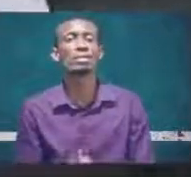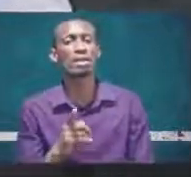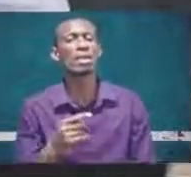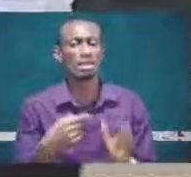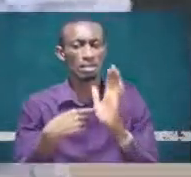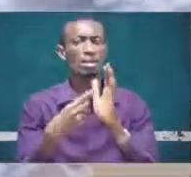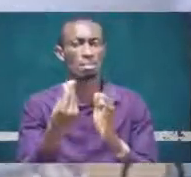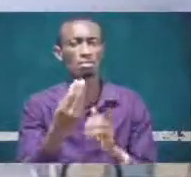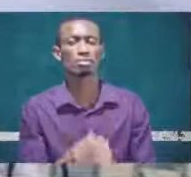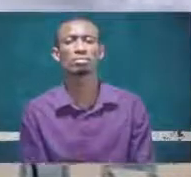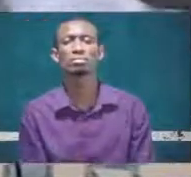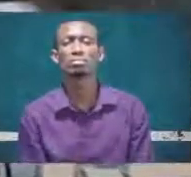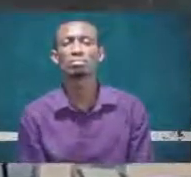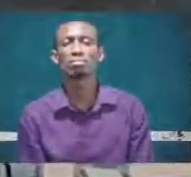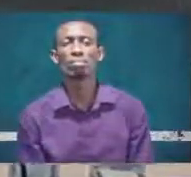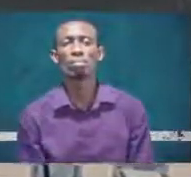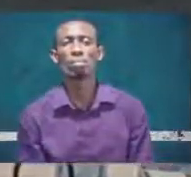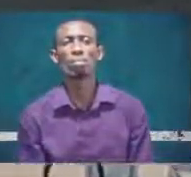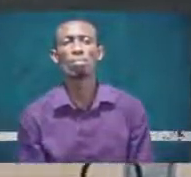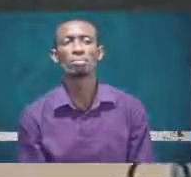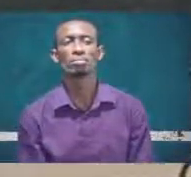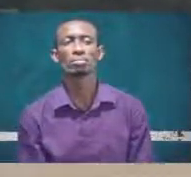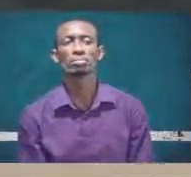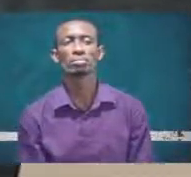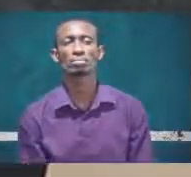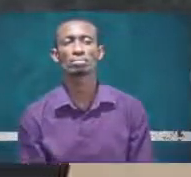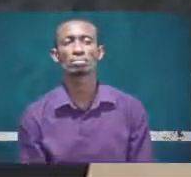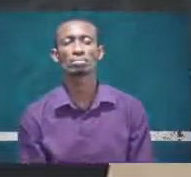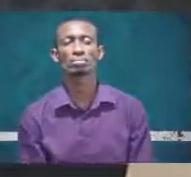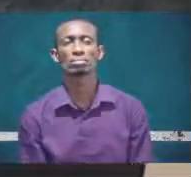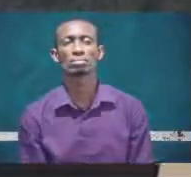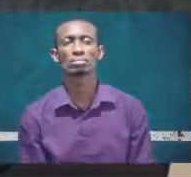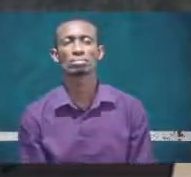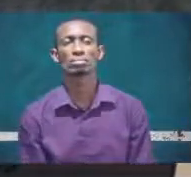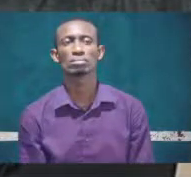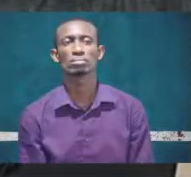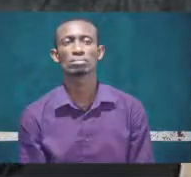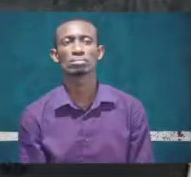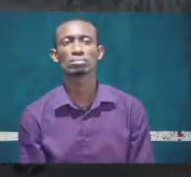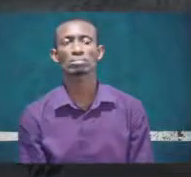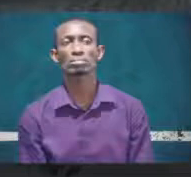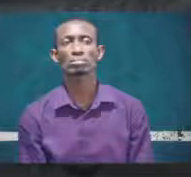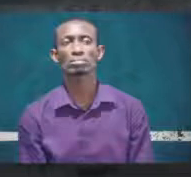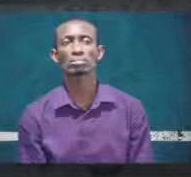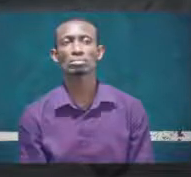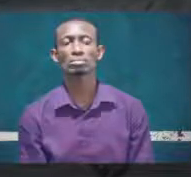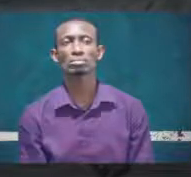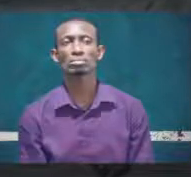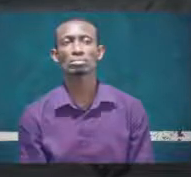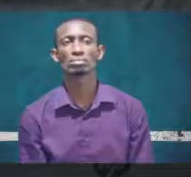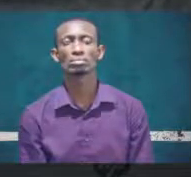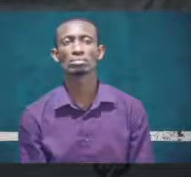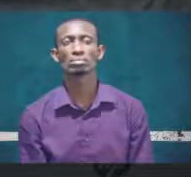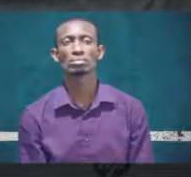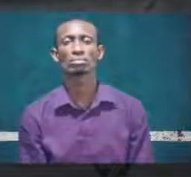money, or is money that is accepted. Is money that is